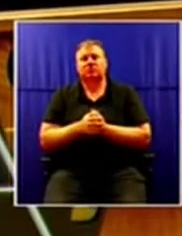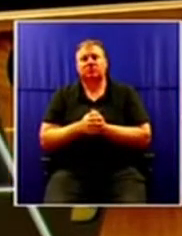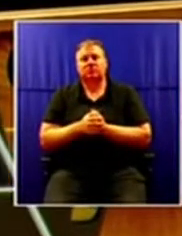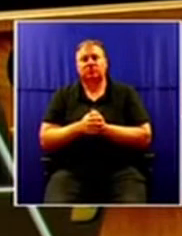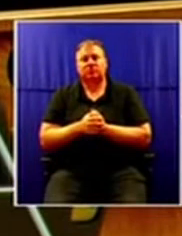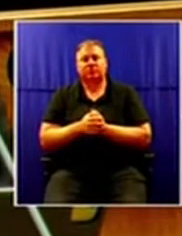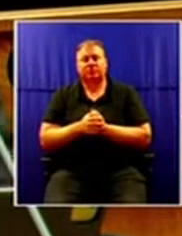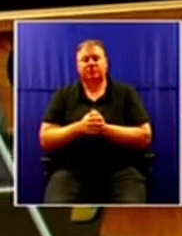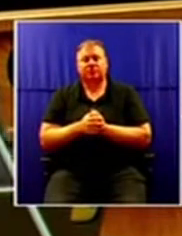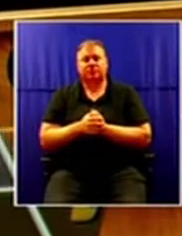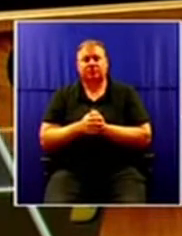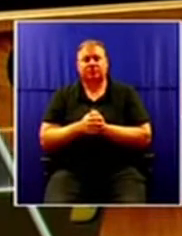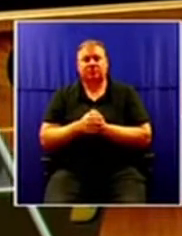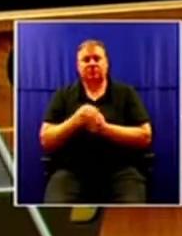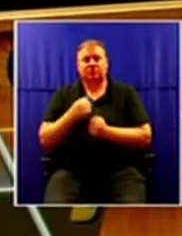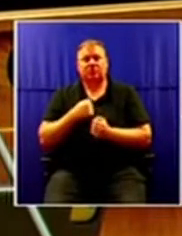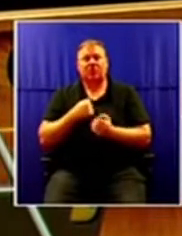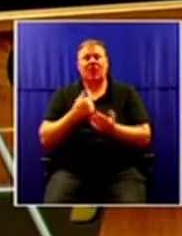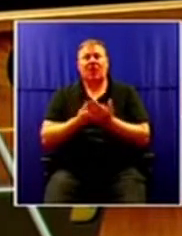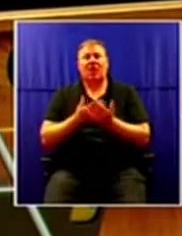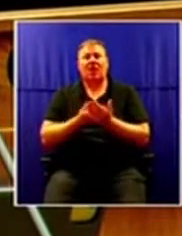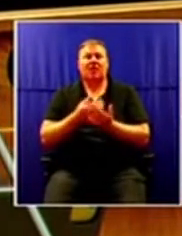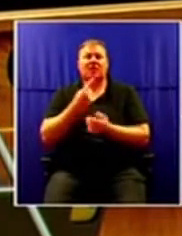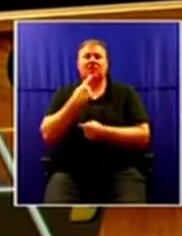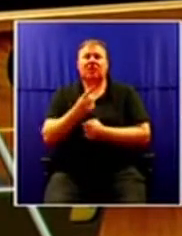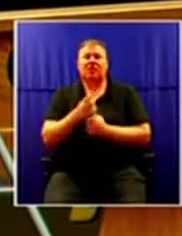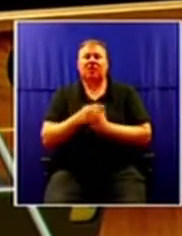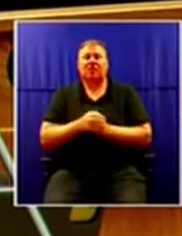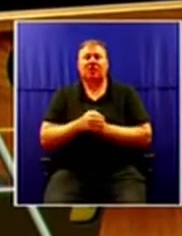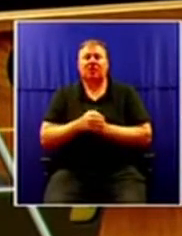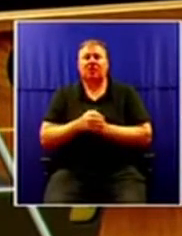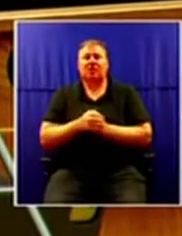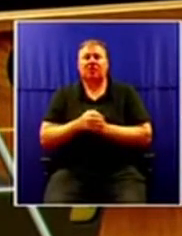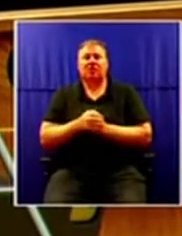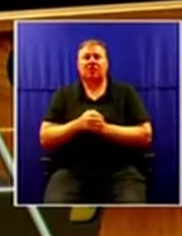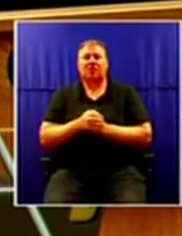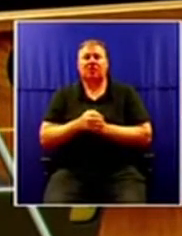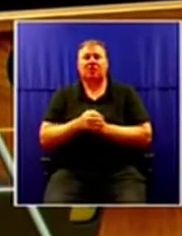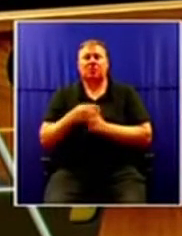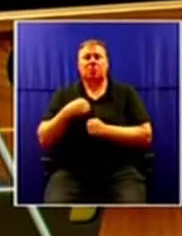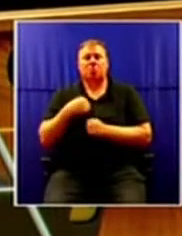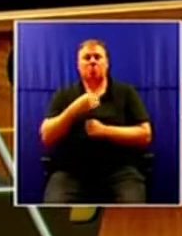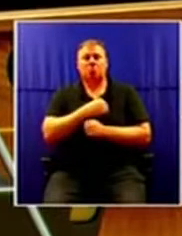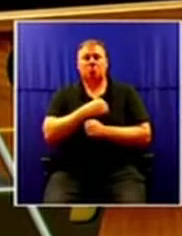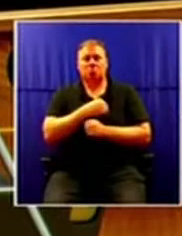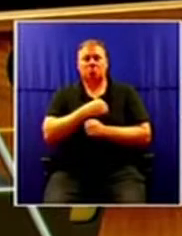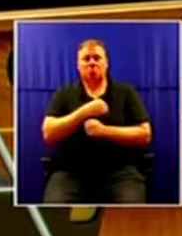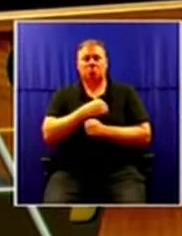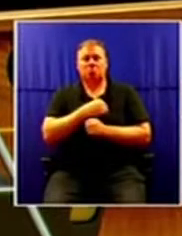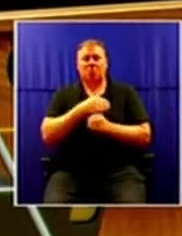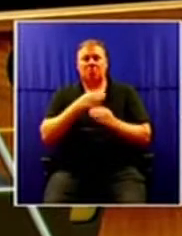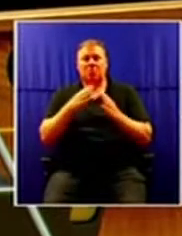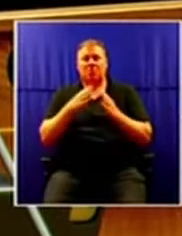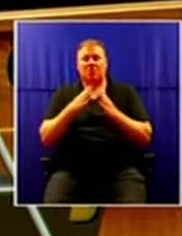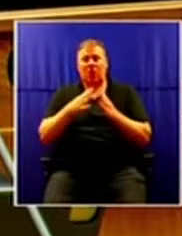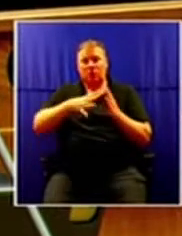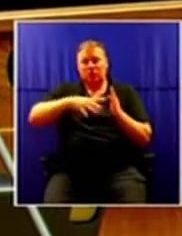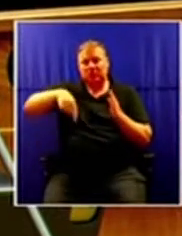But all I can say to all the members of this House that we will overcome, we